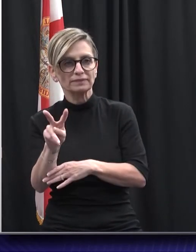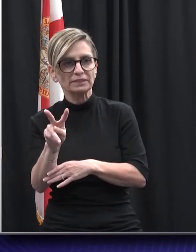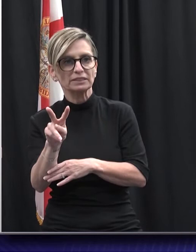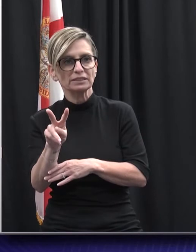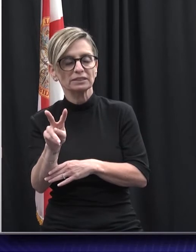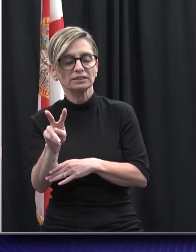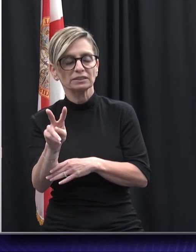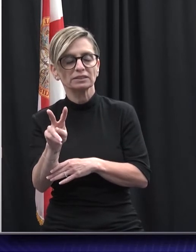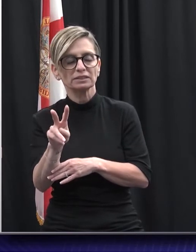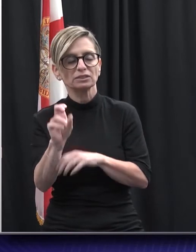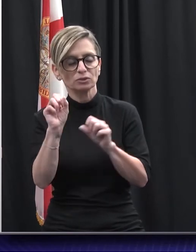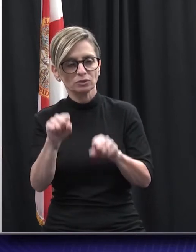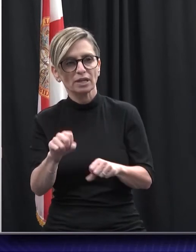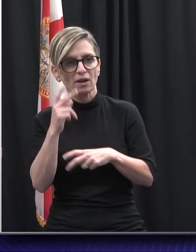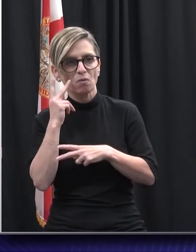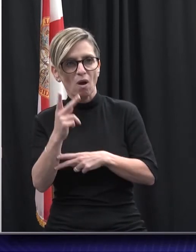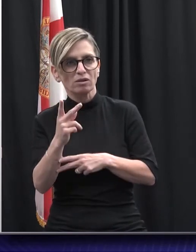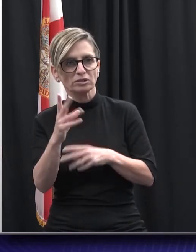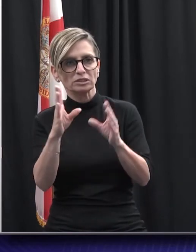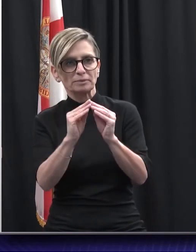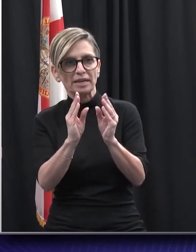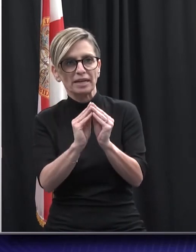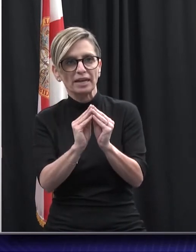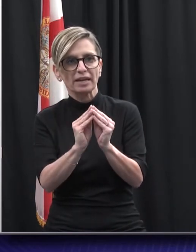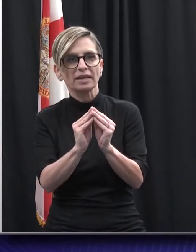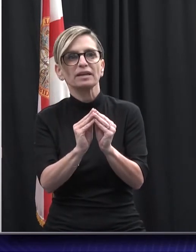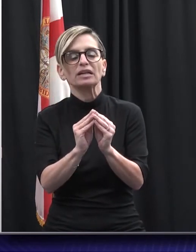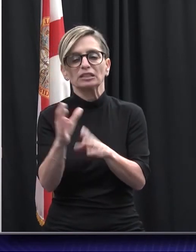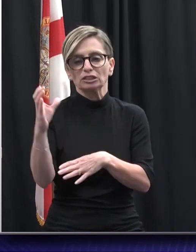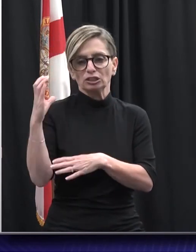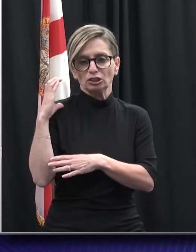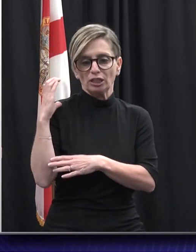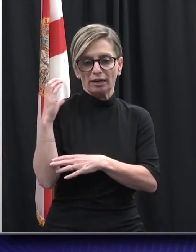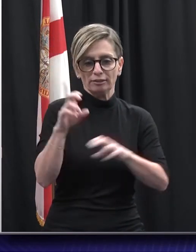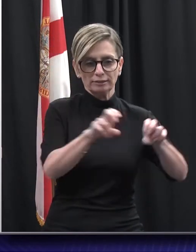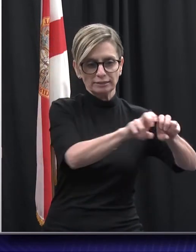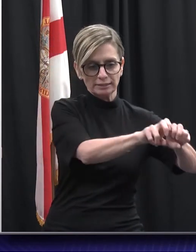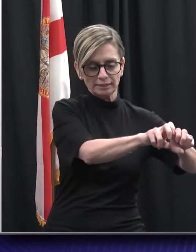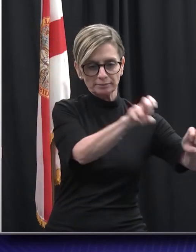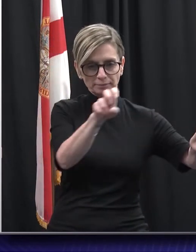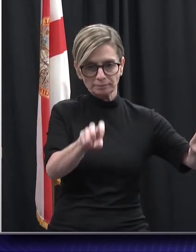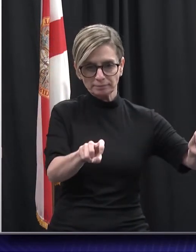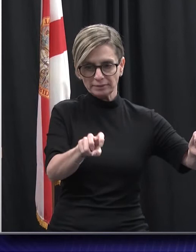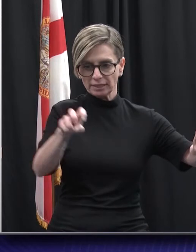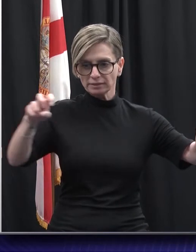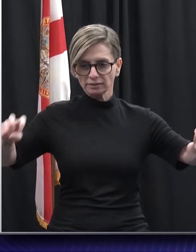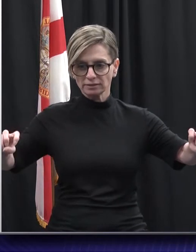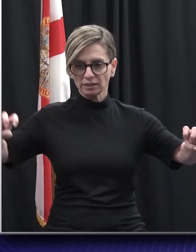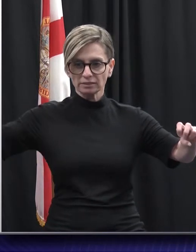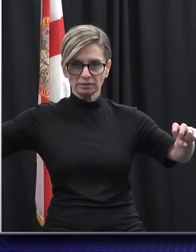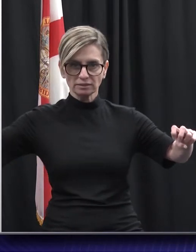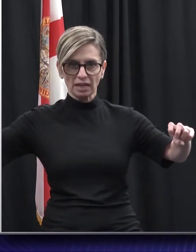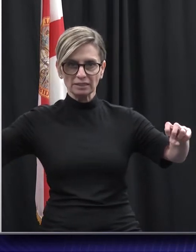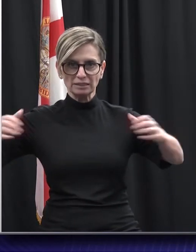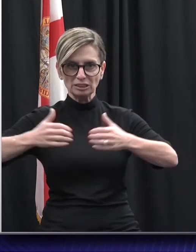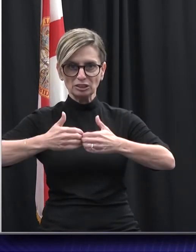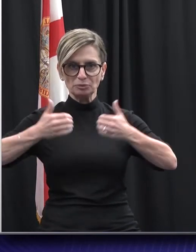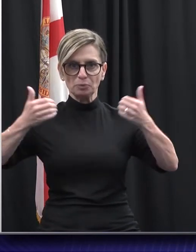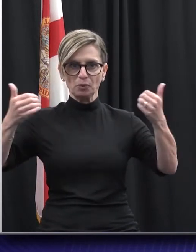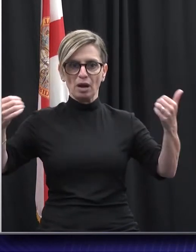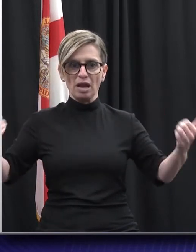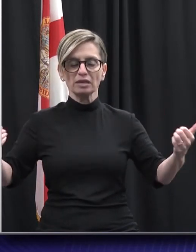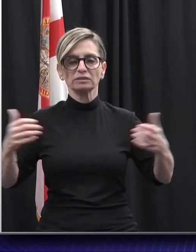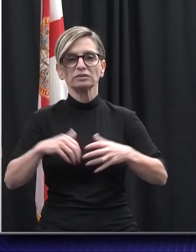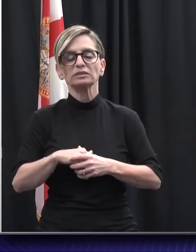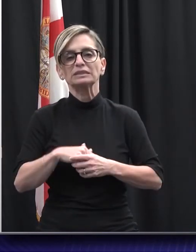watch the meeting. We will have these chairs will be sectioned off, so there will be sporadic seating for the public if you would